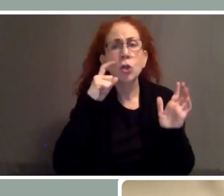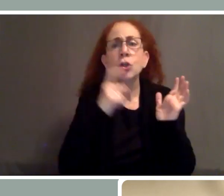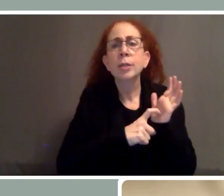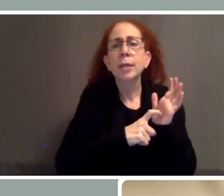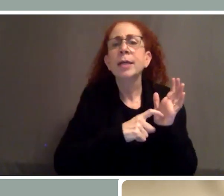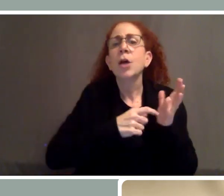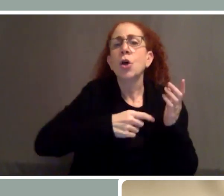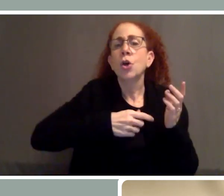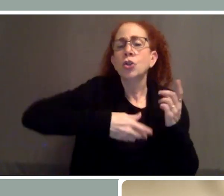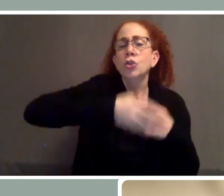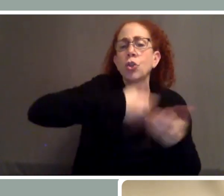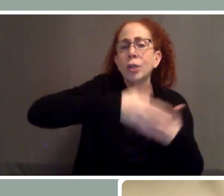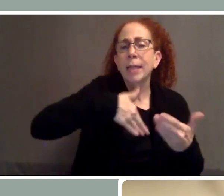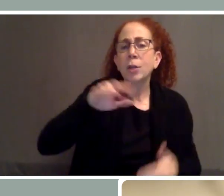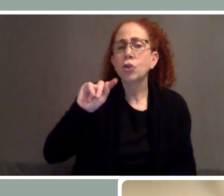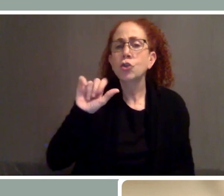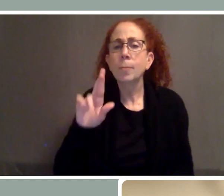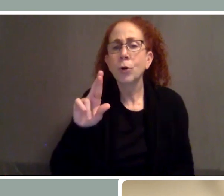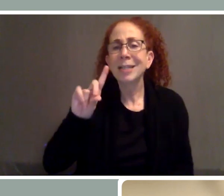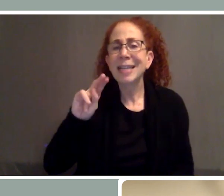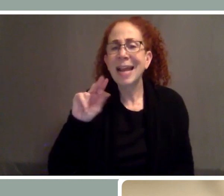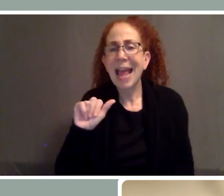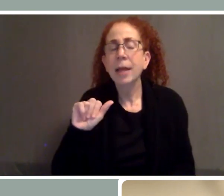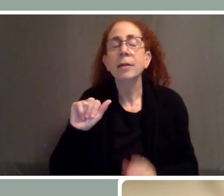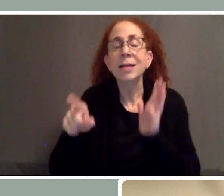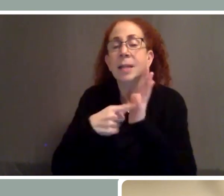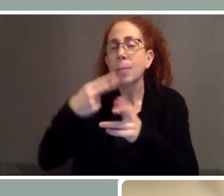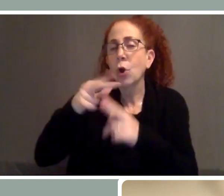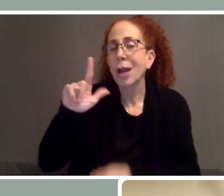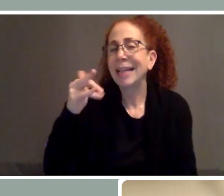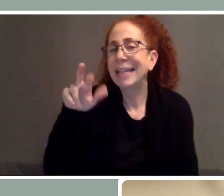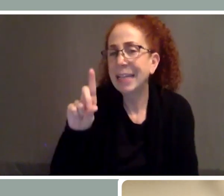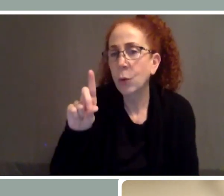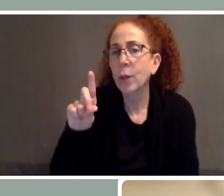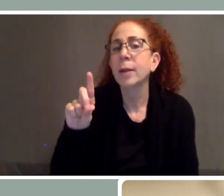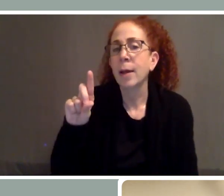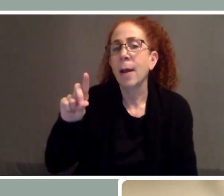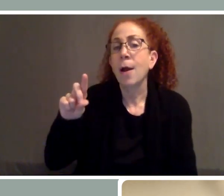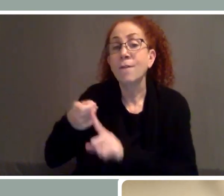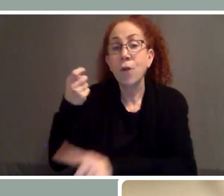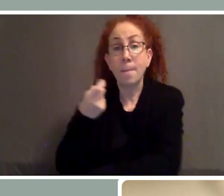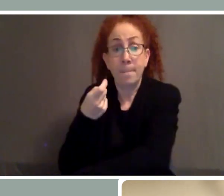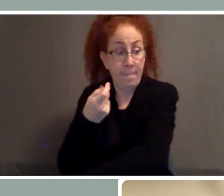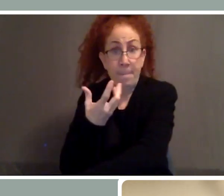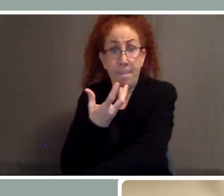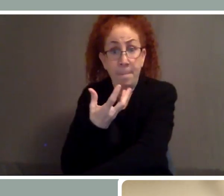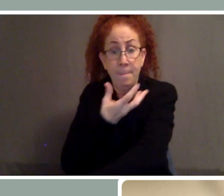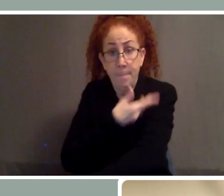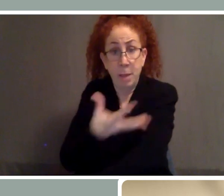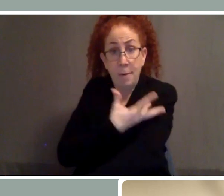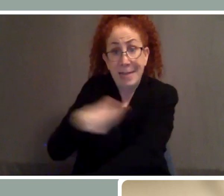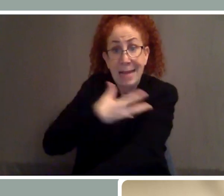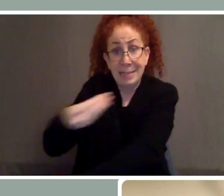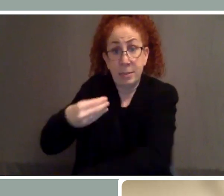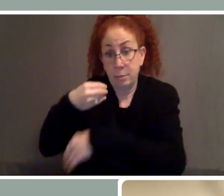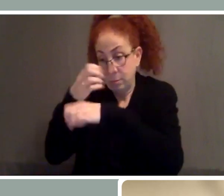tumor DNA. So sometimes you can get what's called a liquid biopsy, which is from a blood test. They can do molecular profiling and